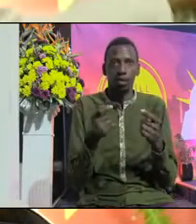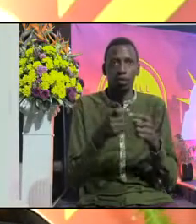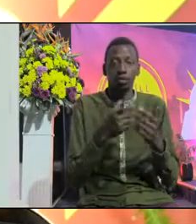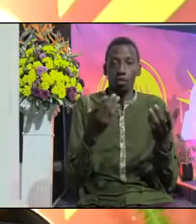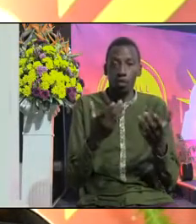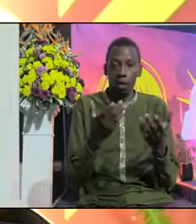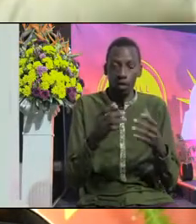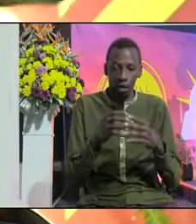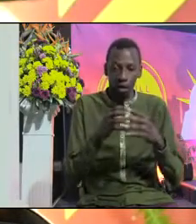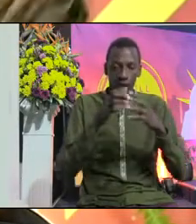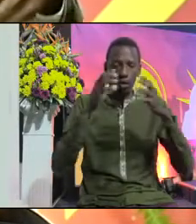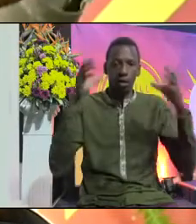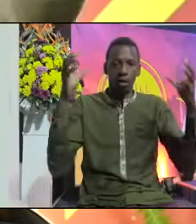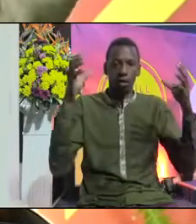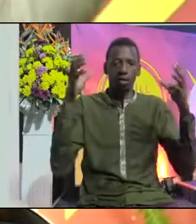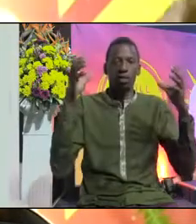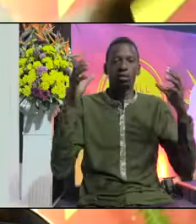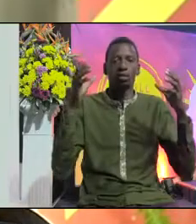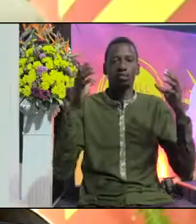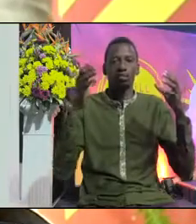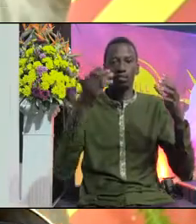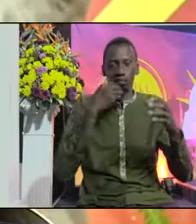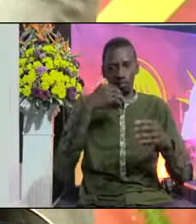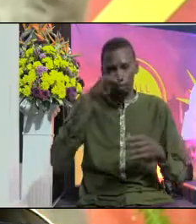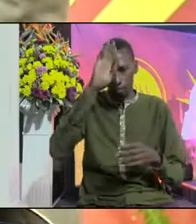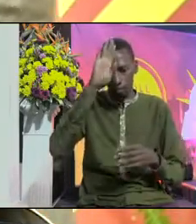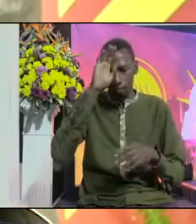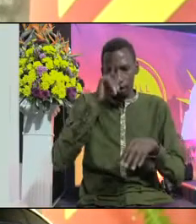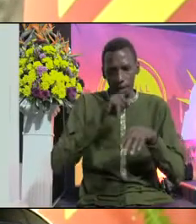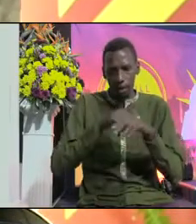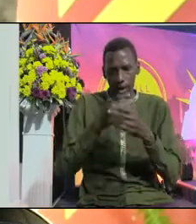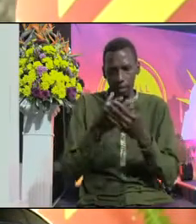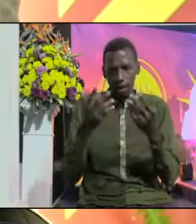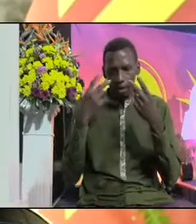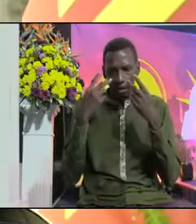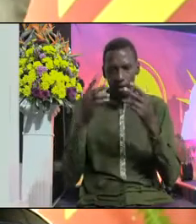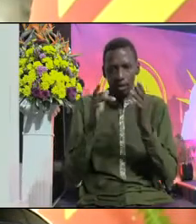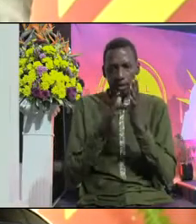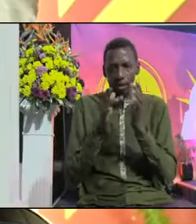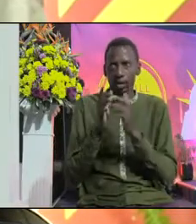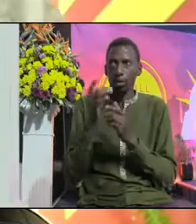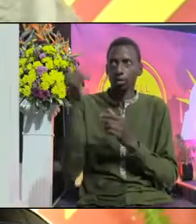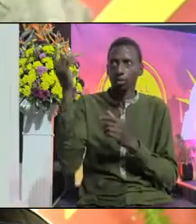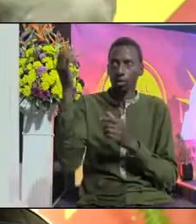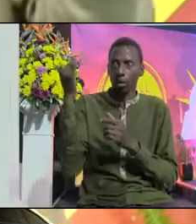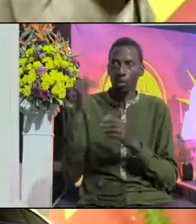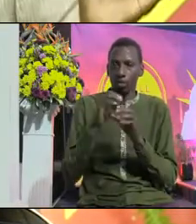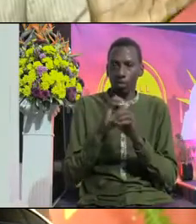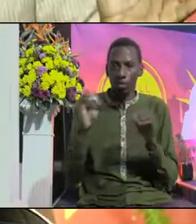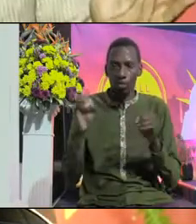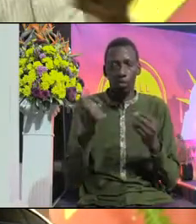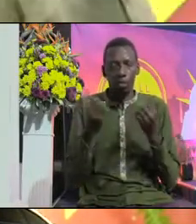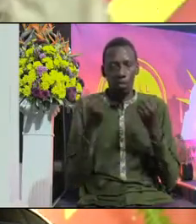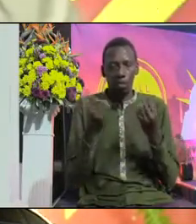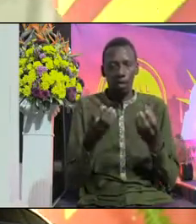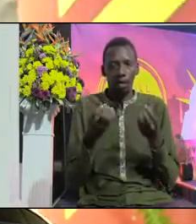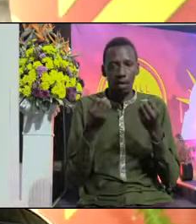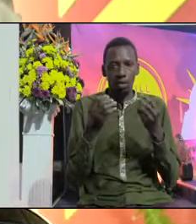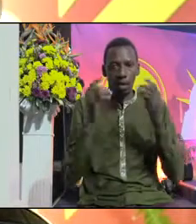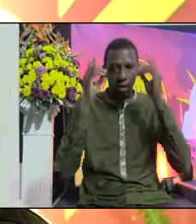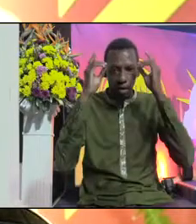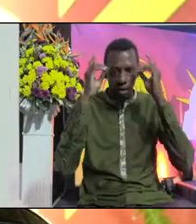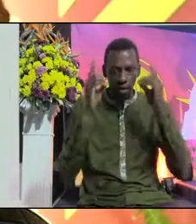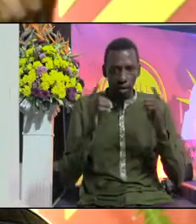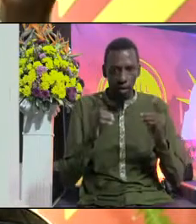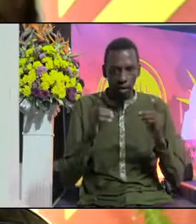great disappointment. When they realized Jesus didn't come, a lot of them decided to leave. But they